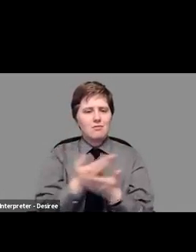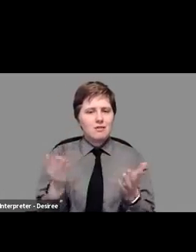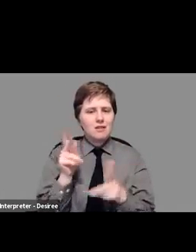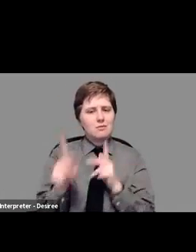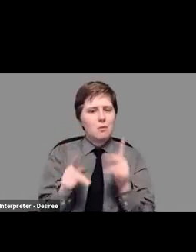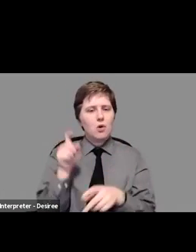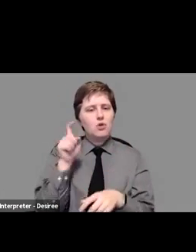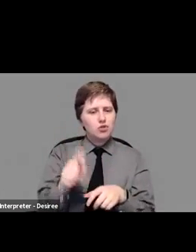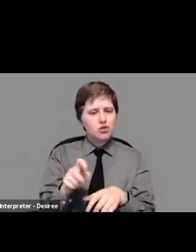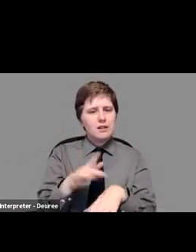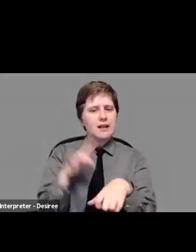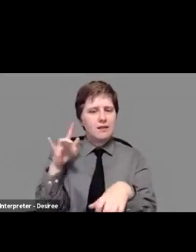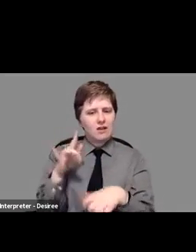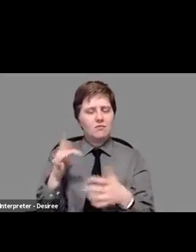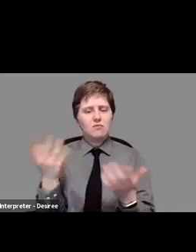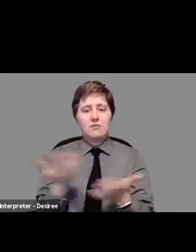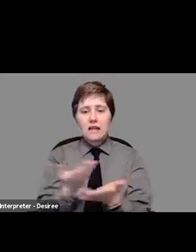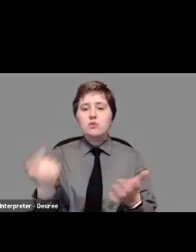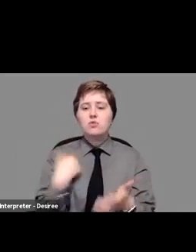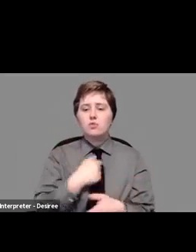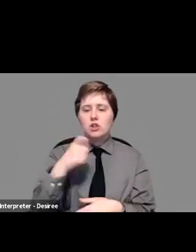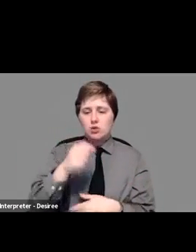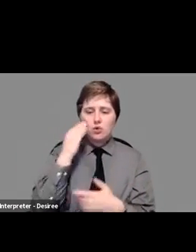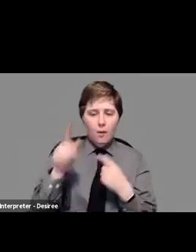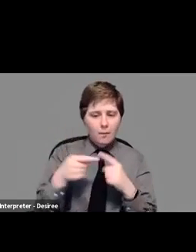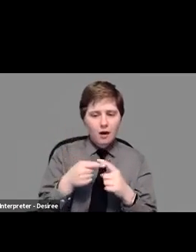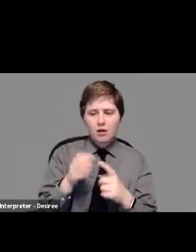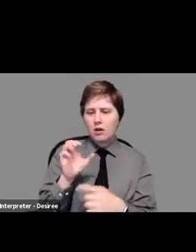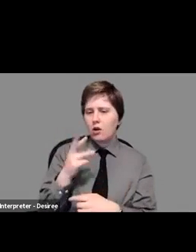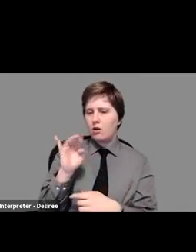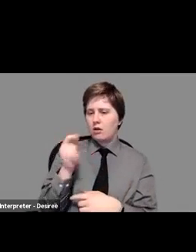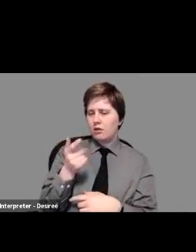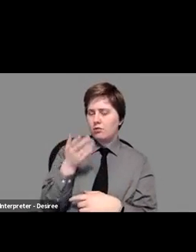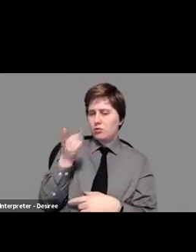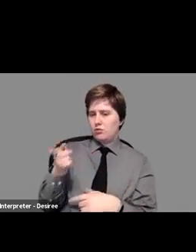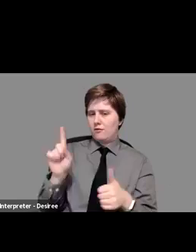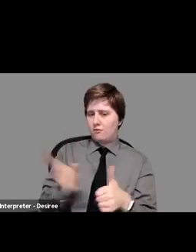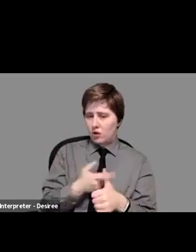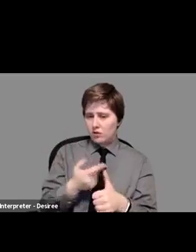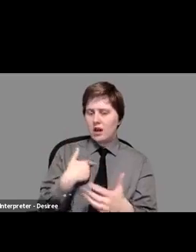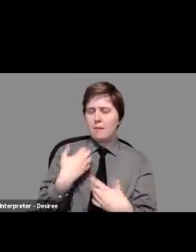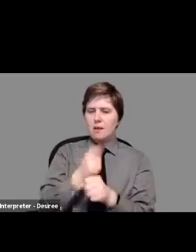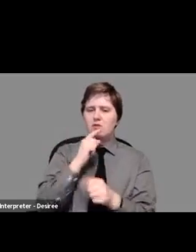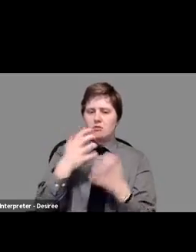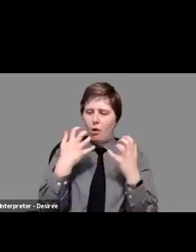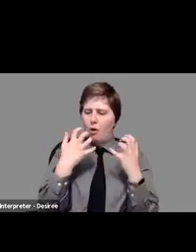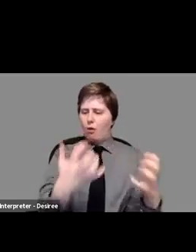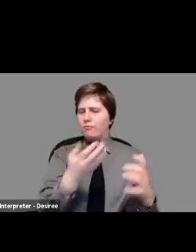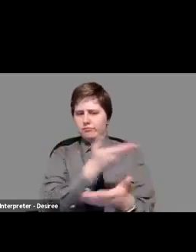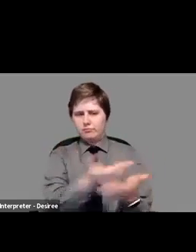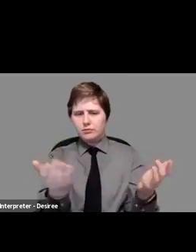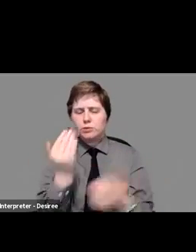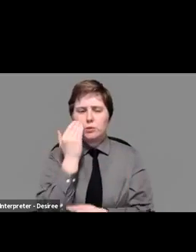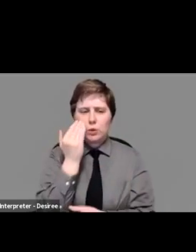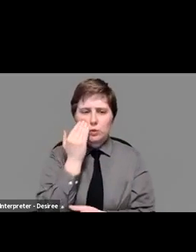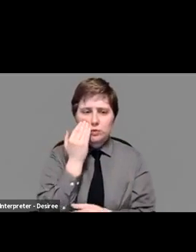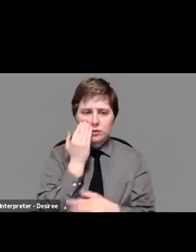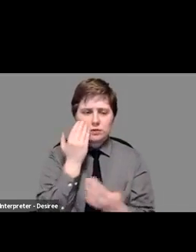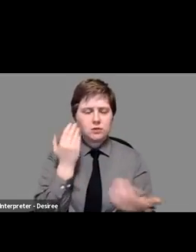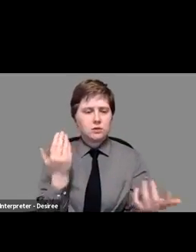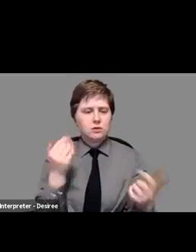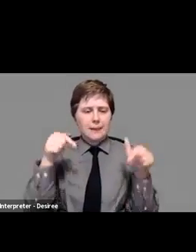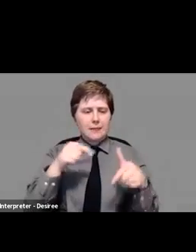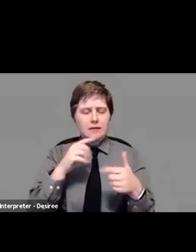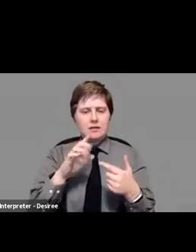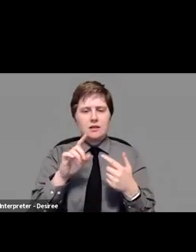should be taking advantage of, things that we should know about. Craig, I'm going to start with you because I want to make sure this audience knows, this is, about